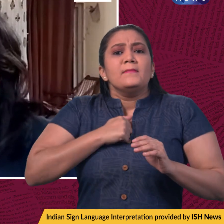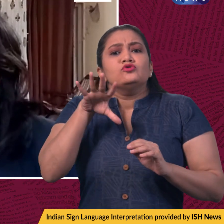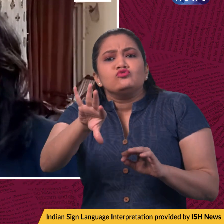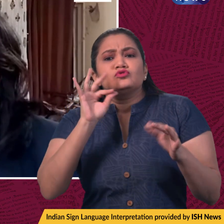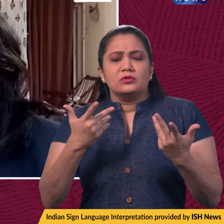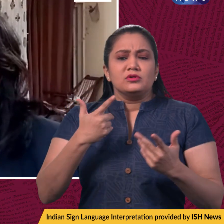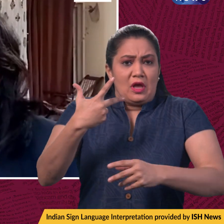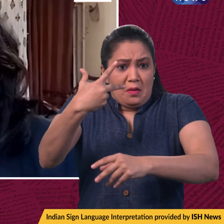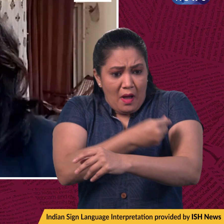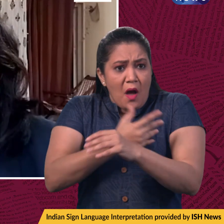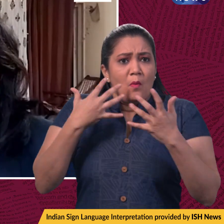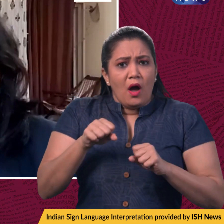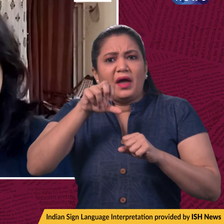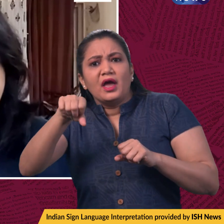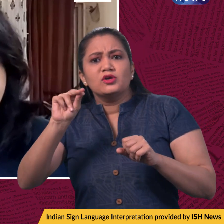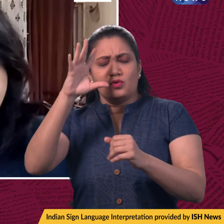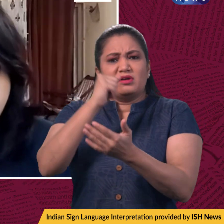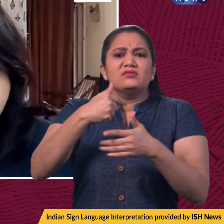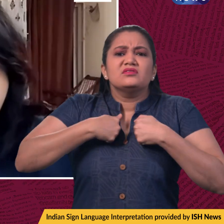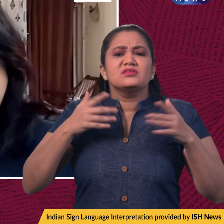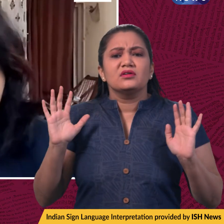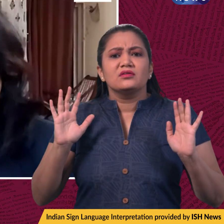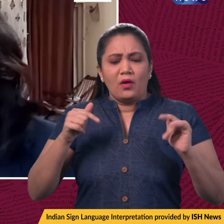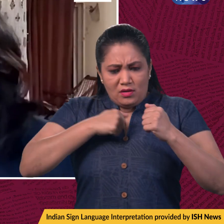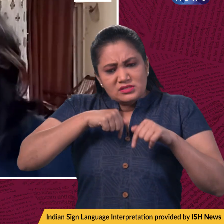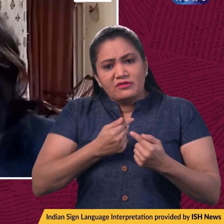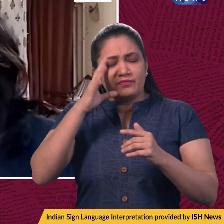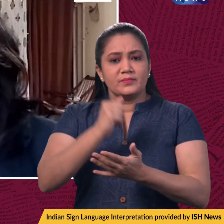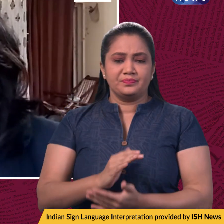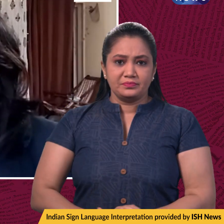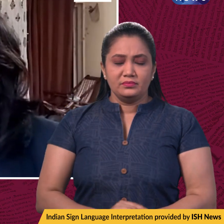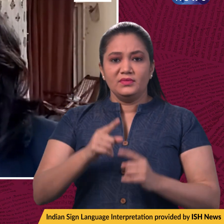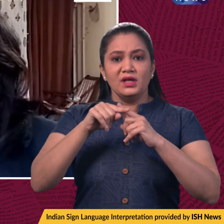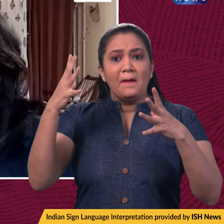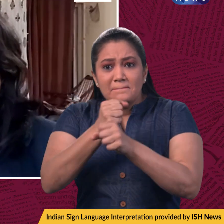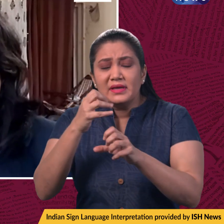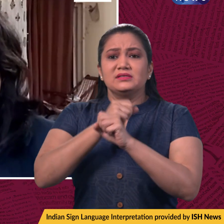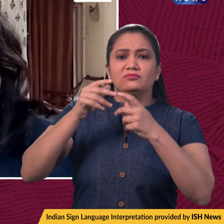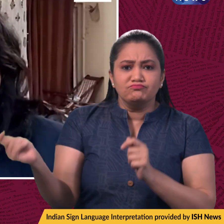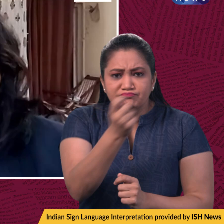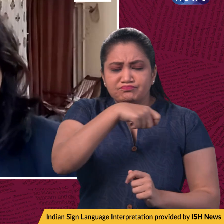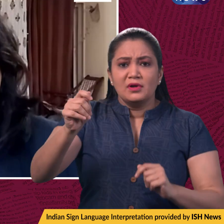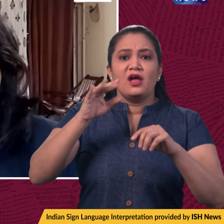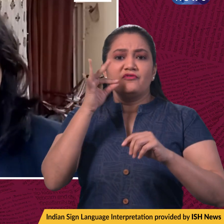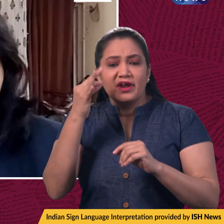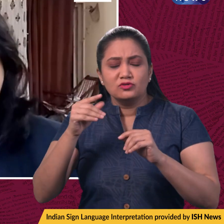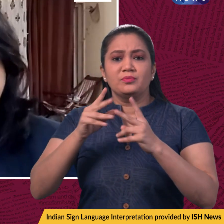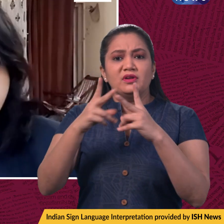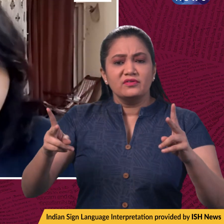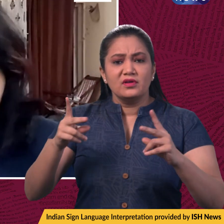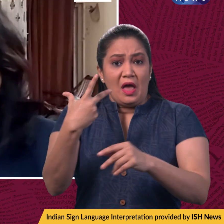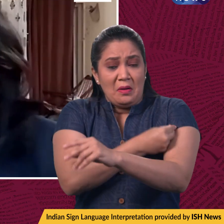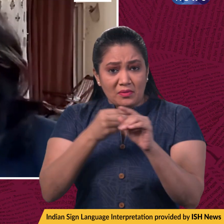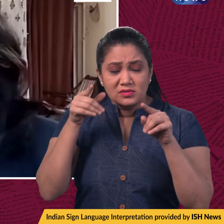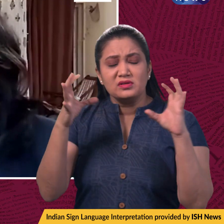freedom to choose what you put into your body is essential to him. He also said missing competitions such as the French Open over his